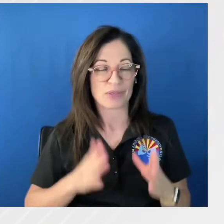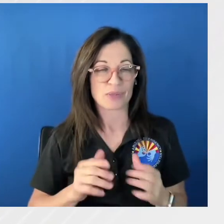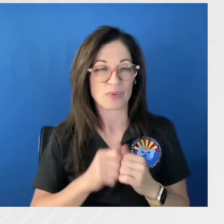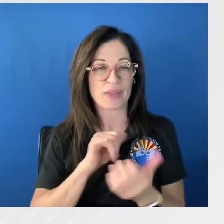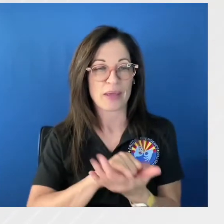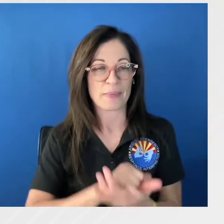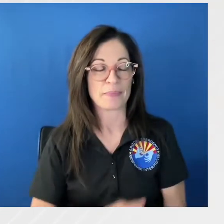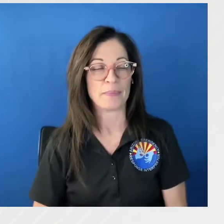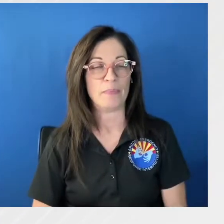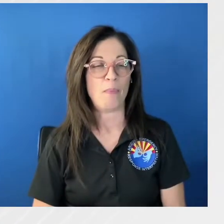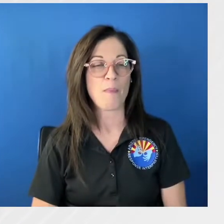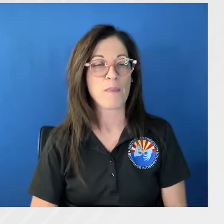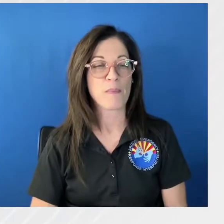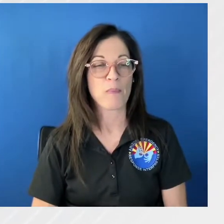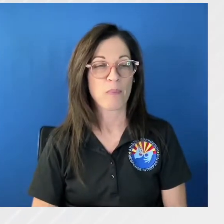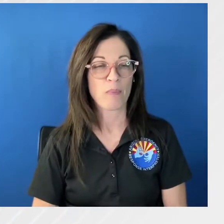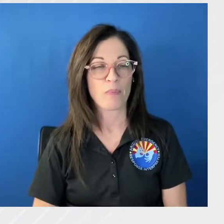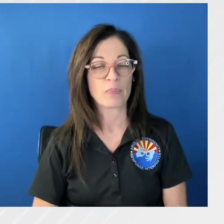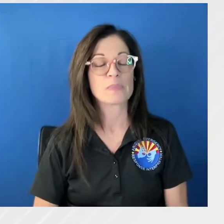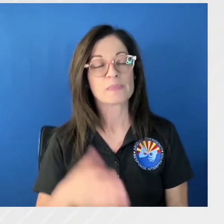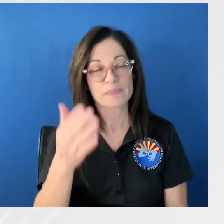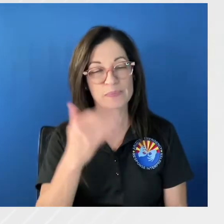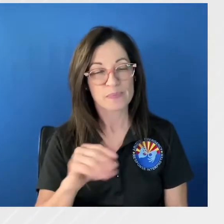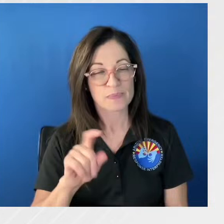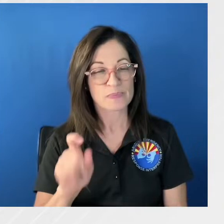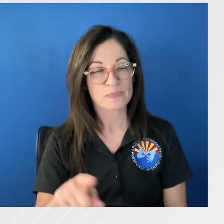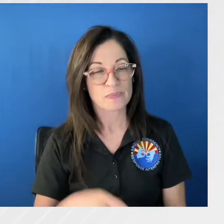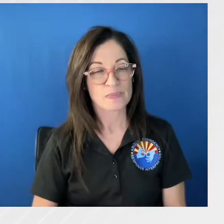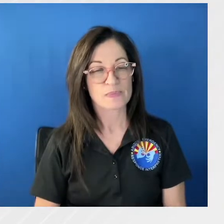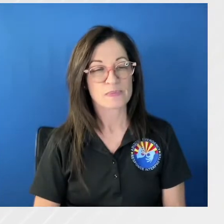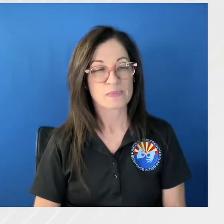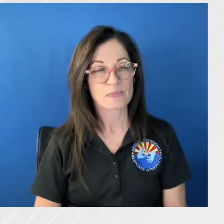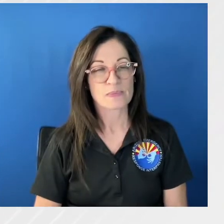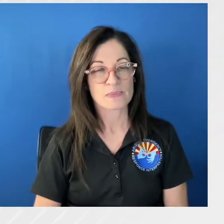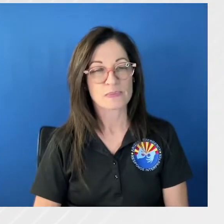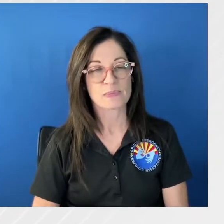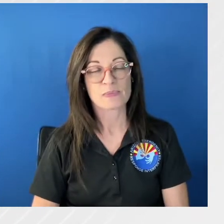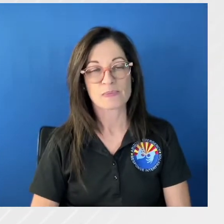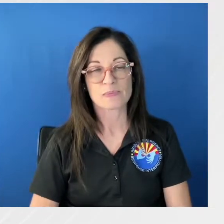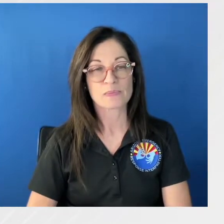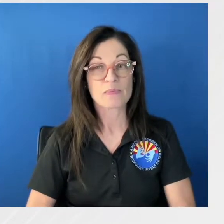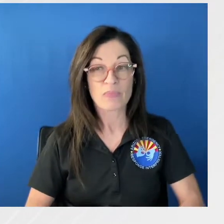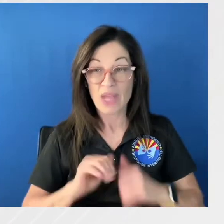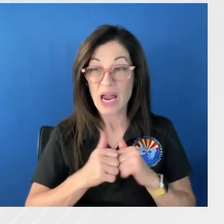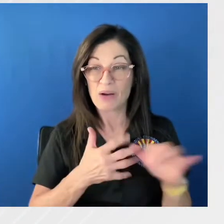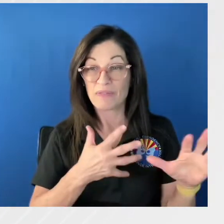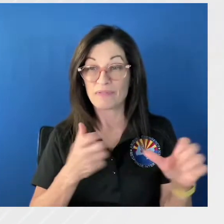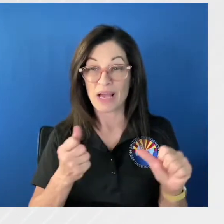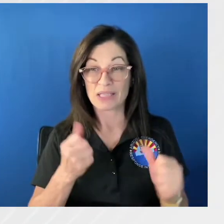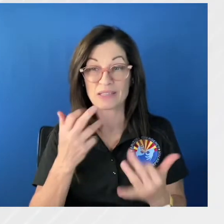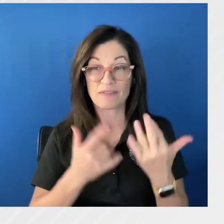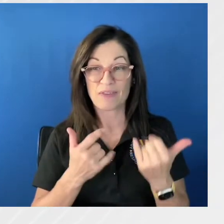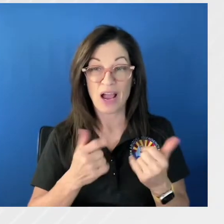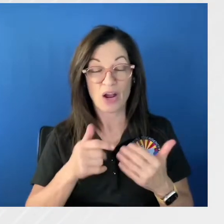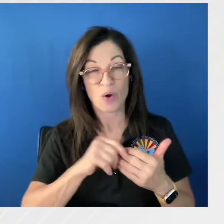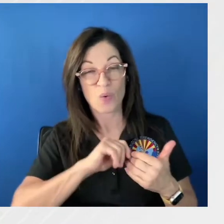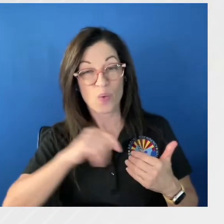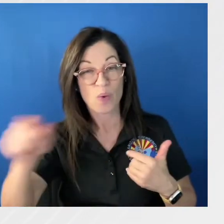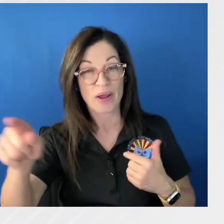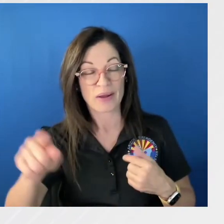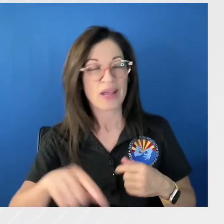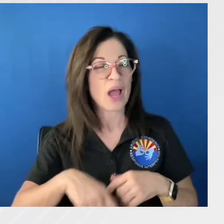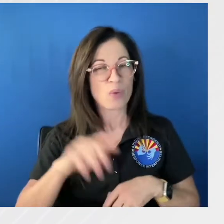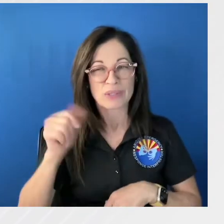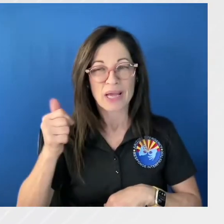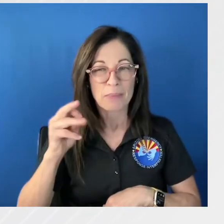Get that back in there. Okay, so next question. How fast the fire went those 10 miles? So it's kind of hard to gauge a fire moving that